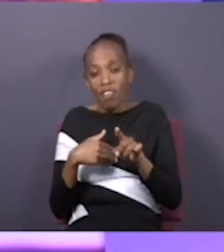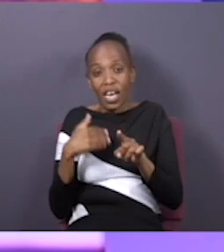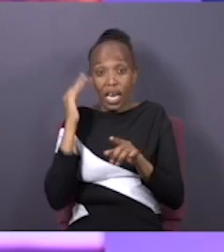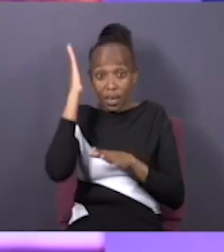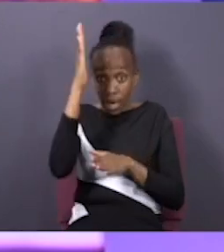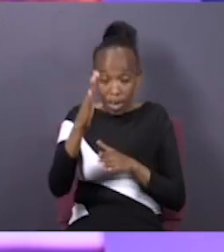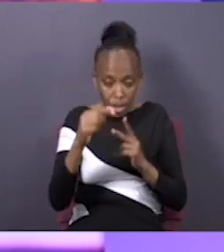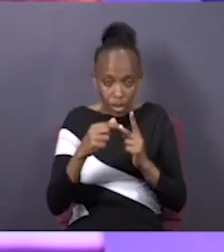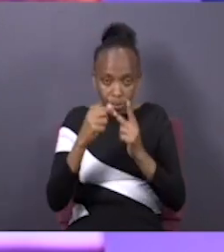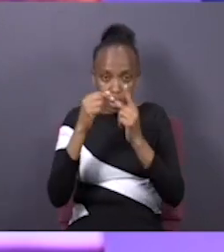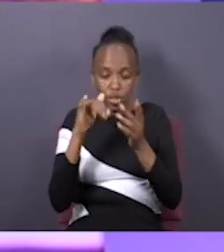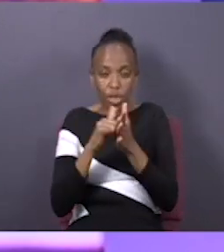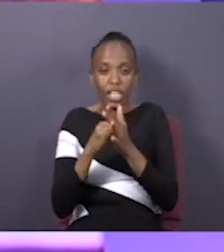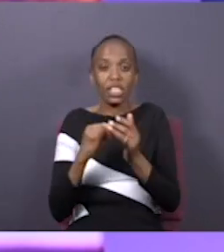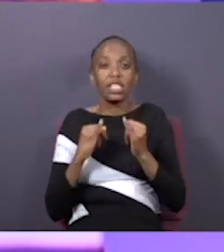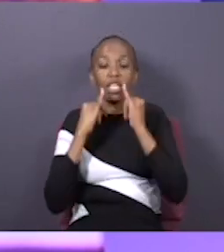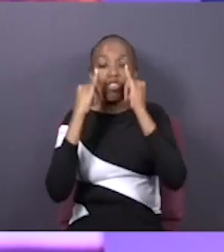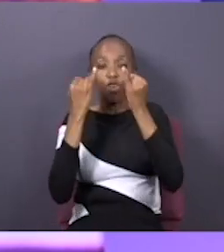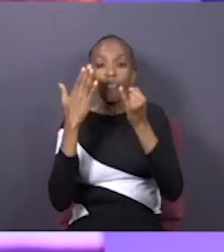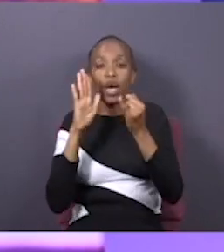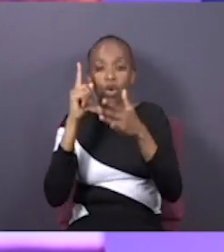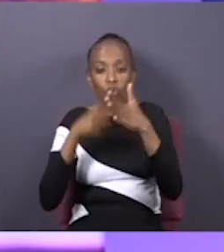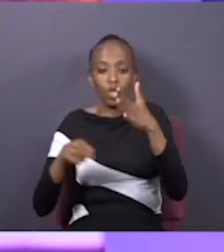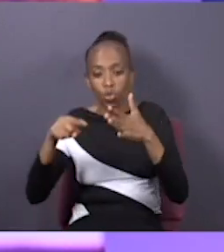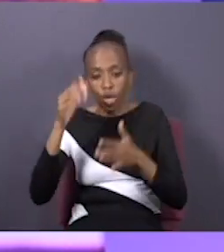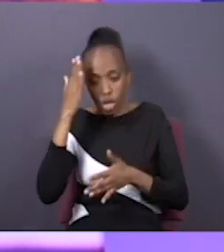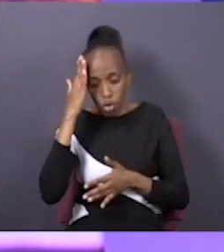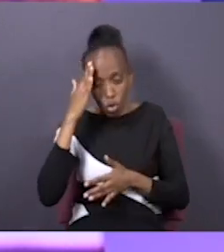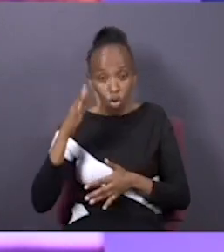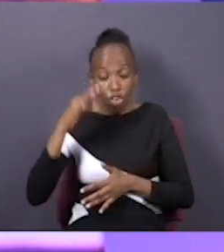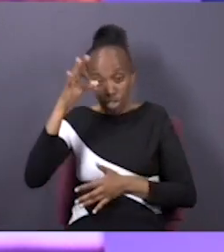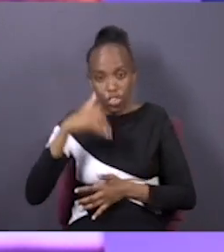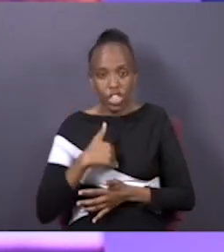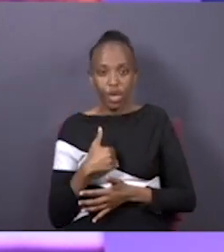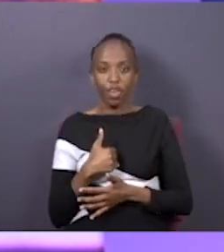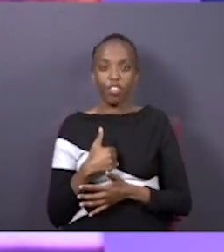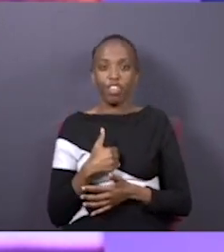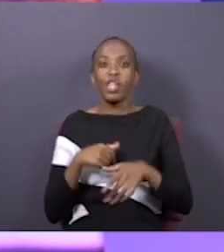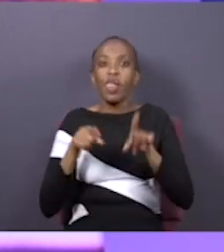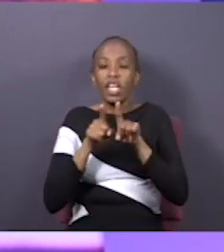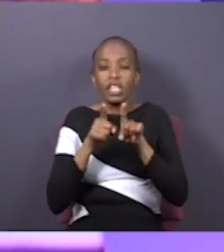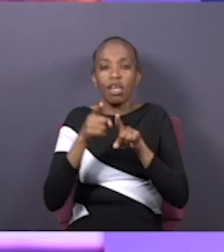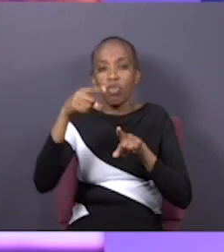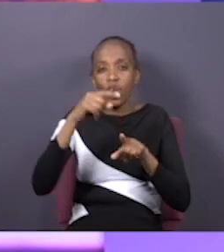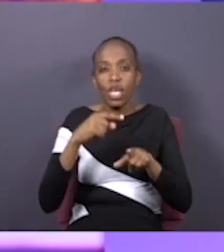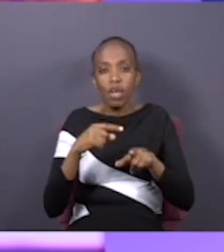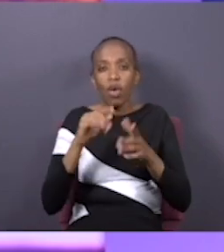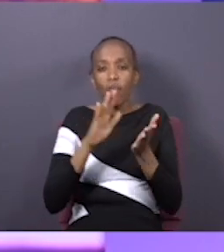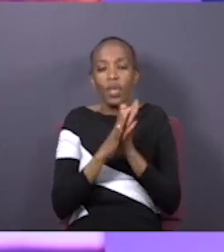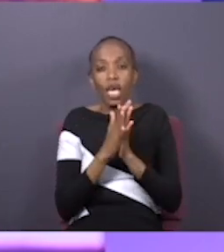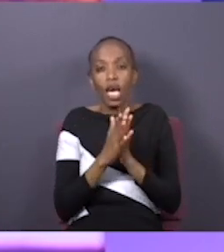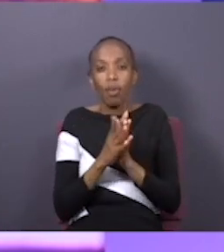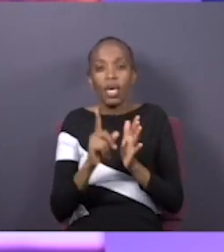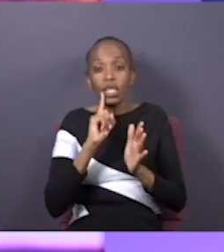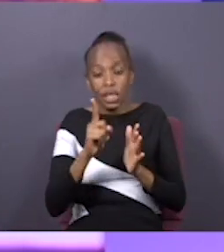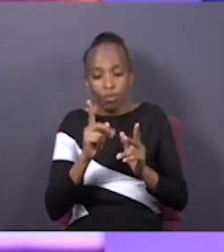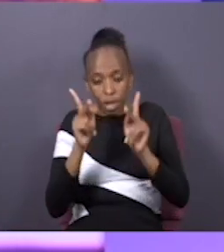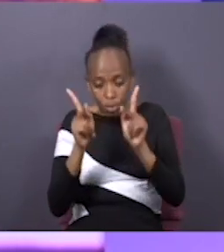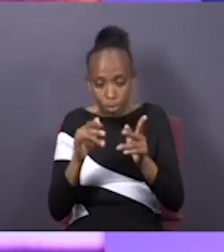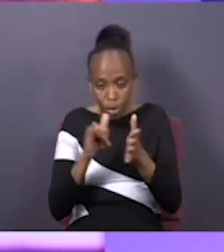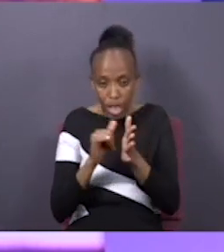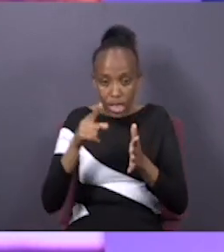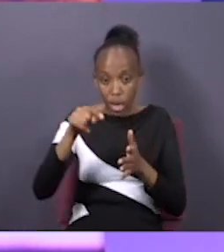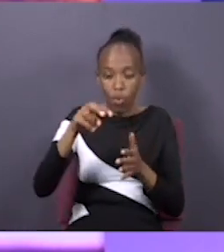particular direction that is informed by what we know lies ahead of us. And we are going to be a disciplined people that